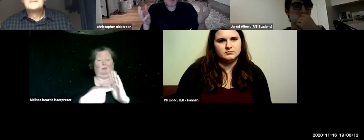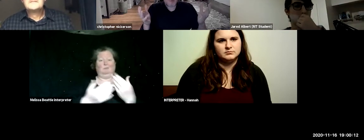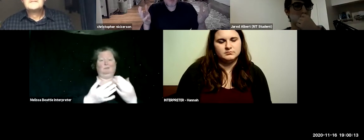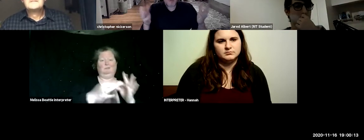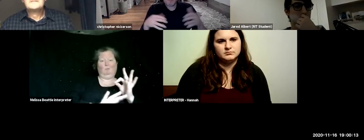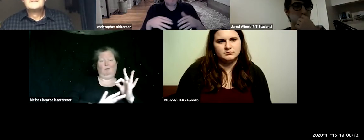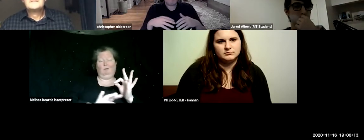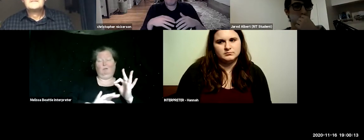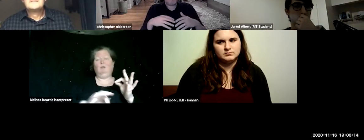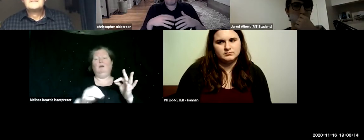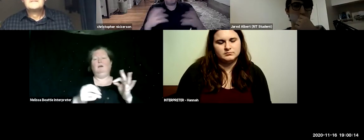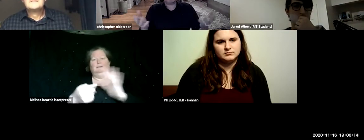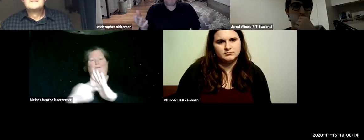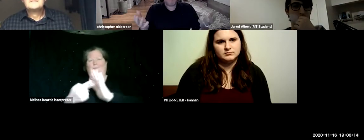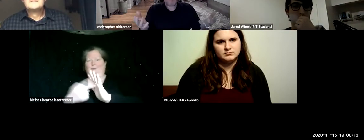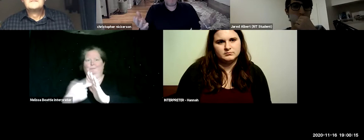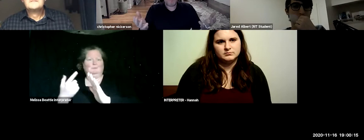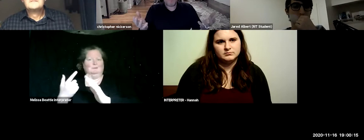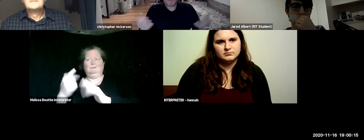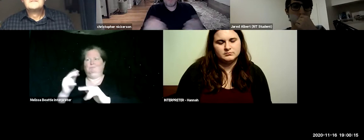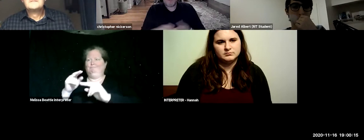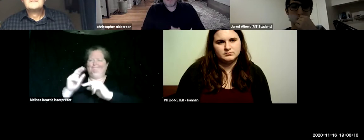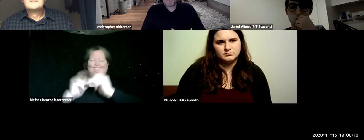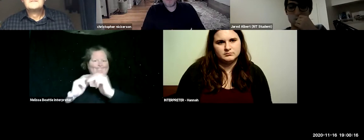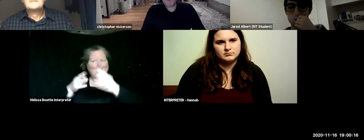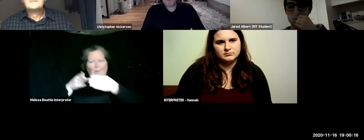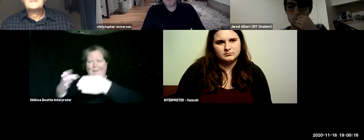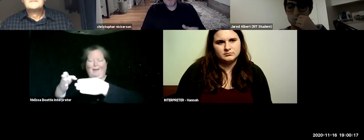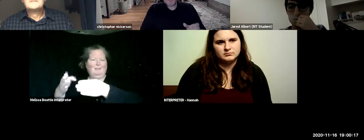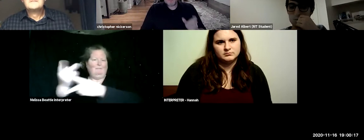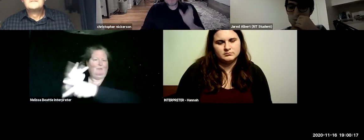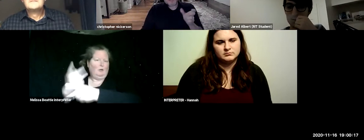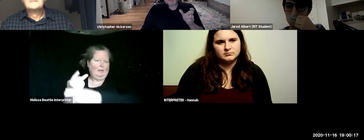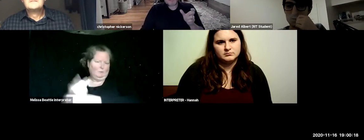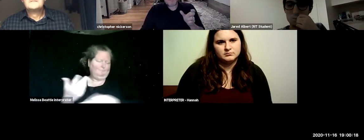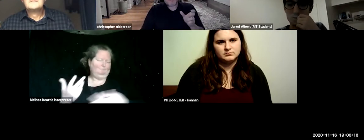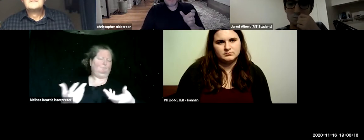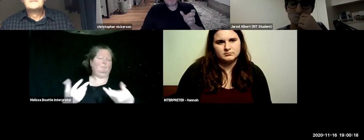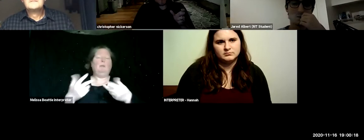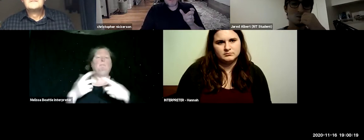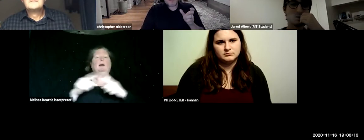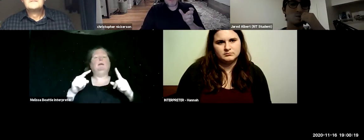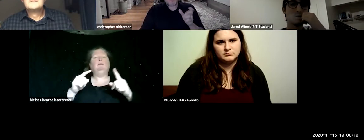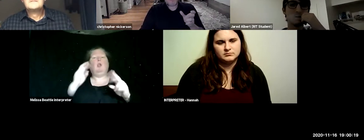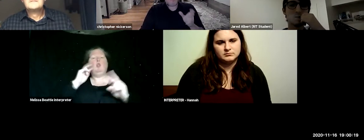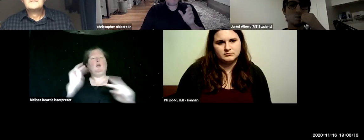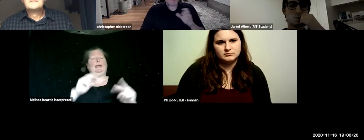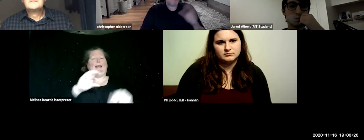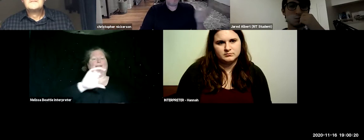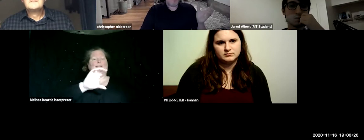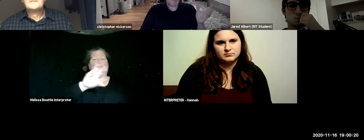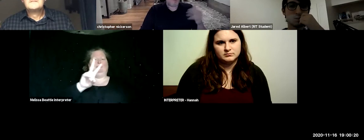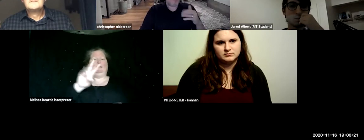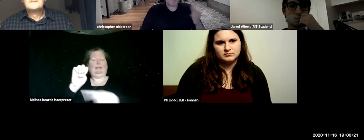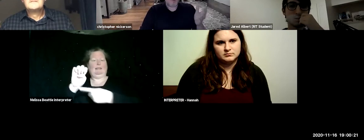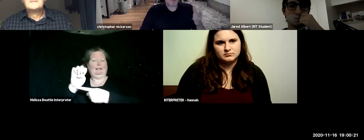and execute the function. Sometimes you have to build your own pathway to do that. So I think, you know, looking at CVEs is good, especially